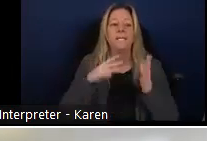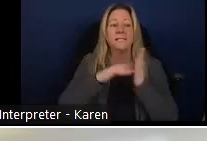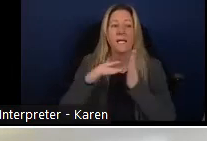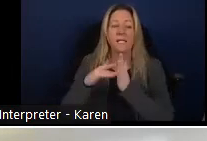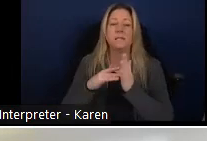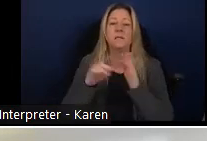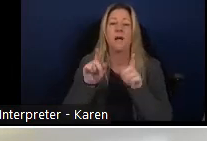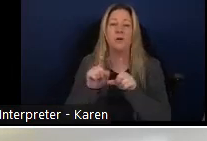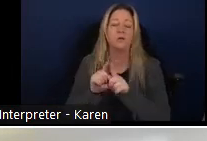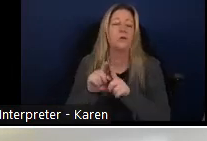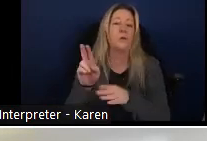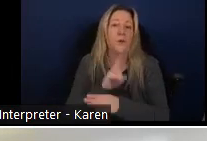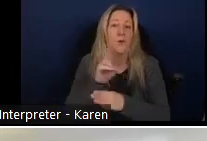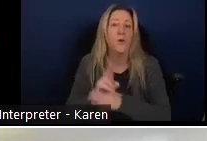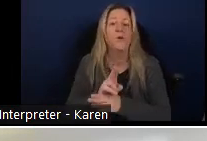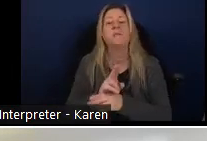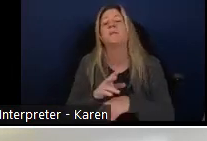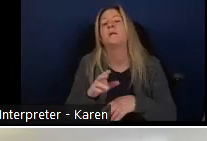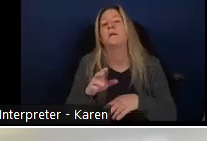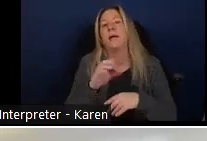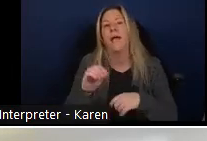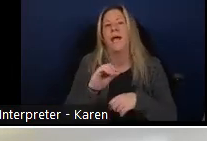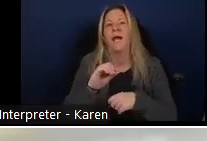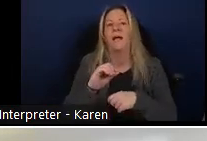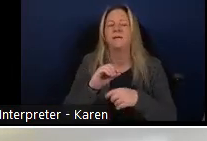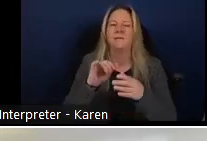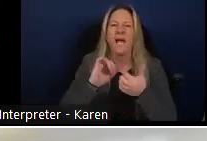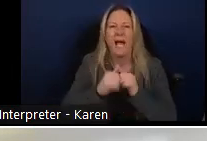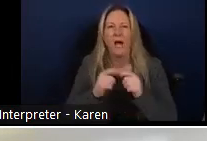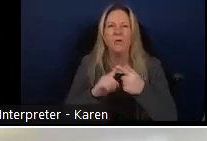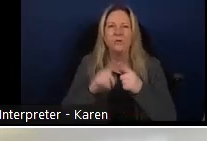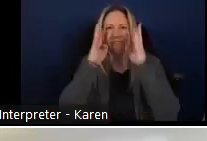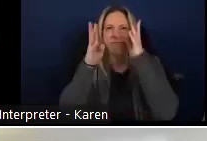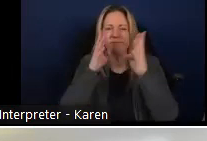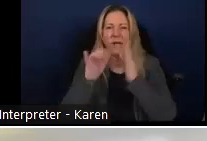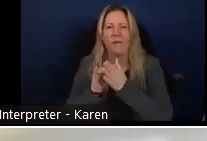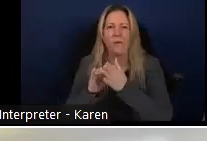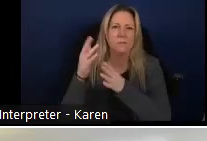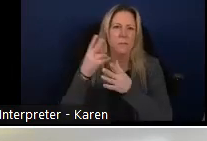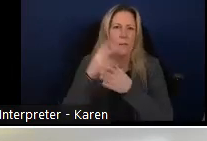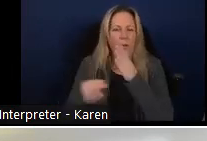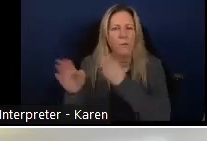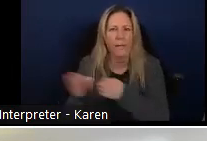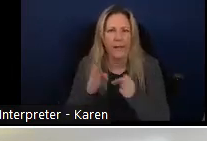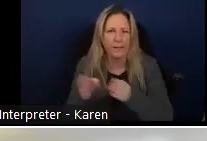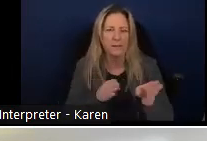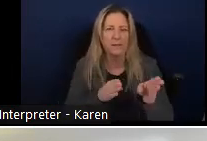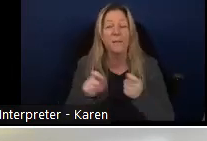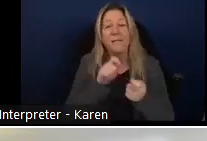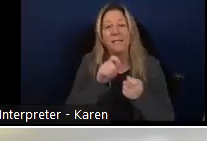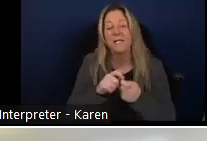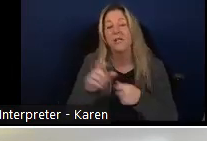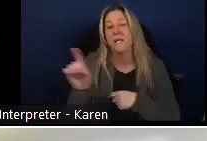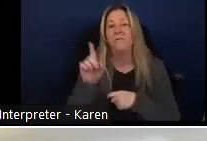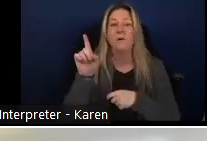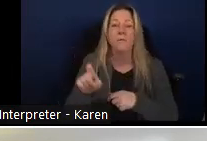utilized to create and inform the 5-year con plan and annual action plans. In particular, Denver must conduct a